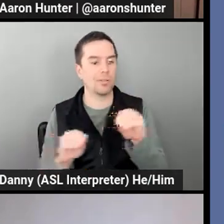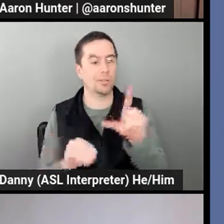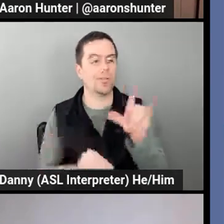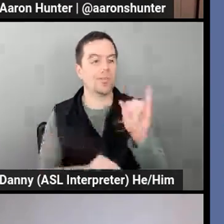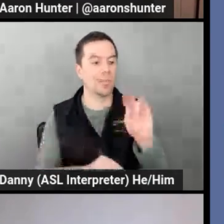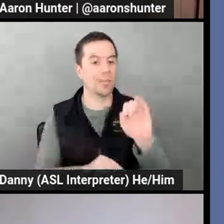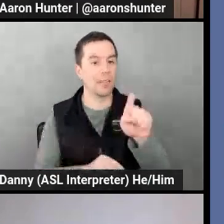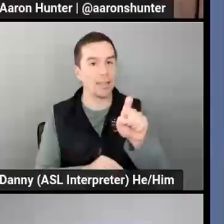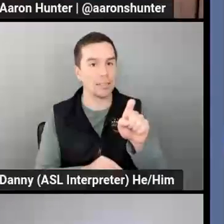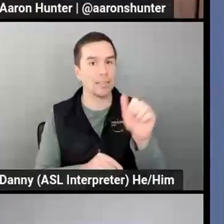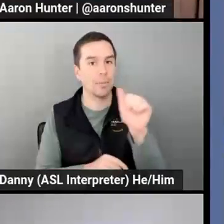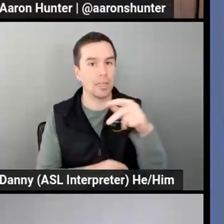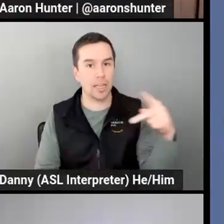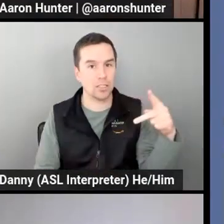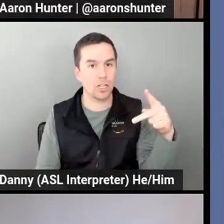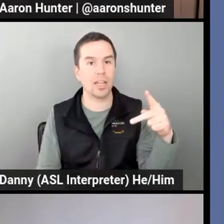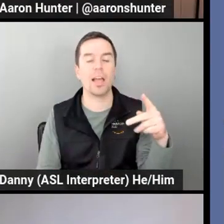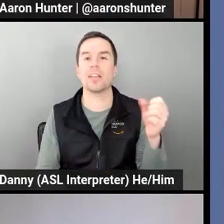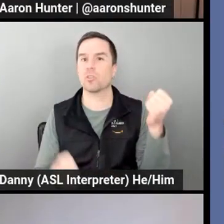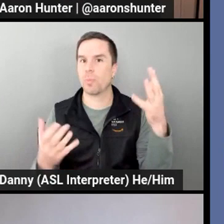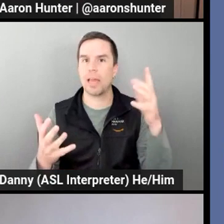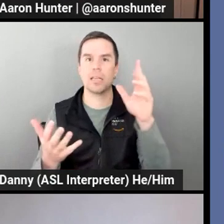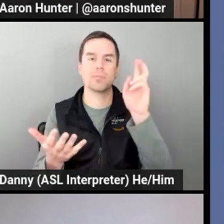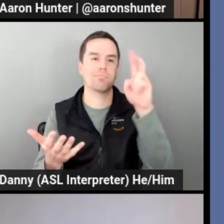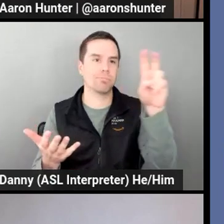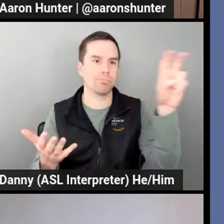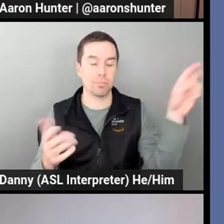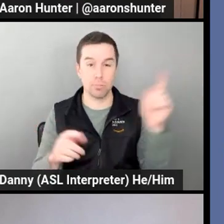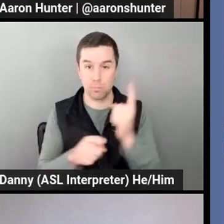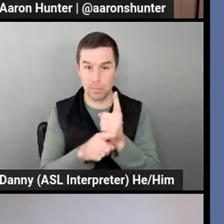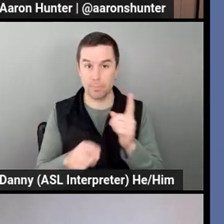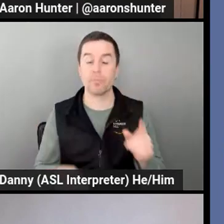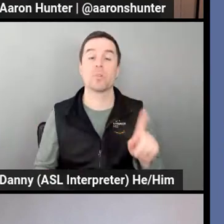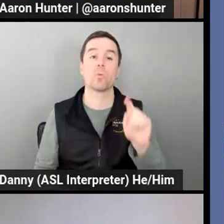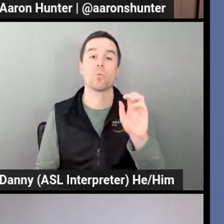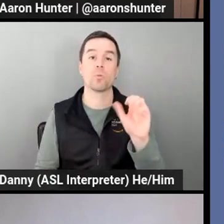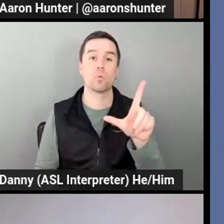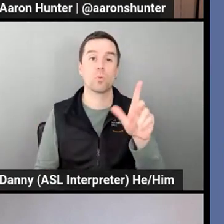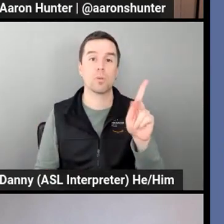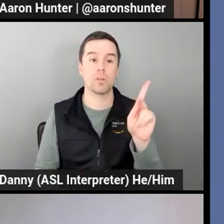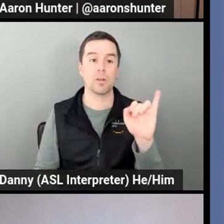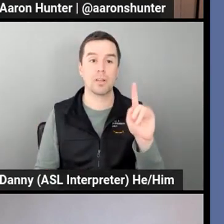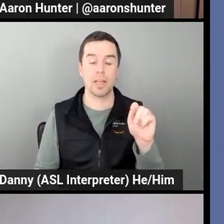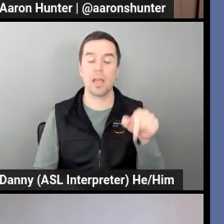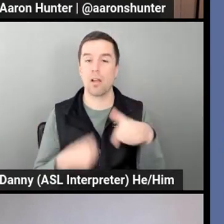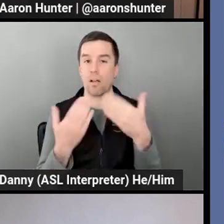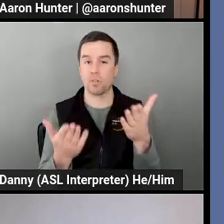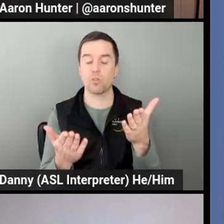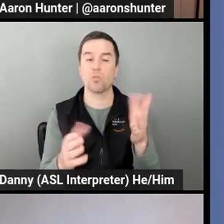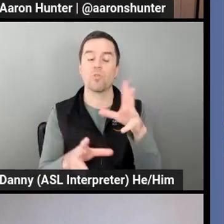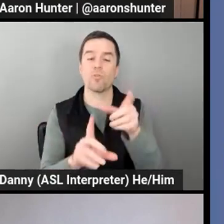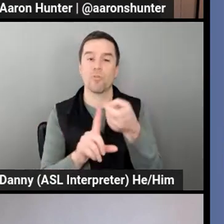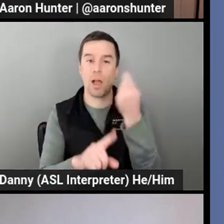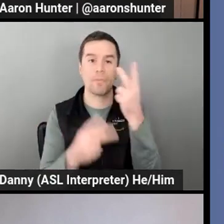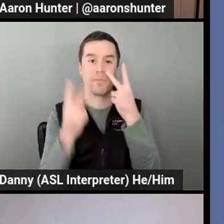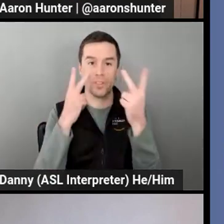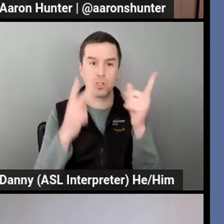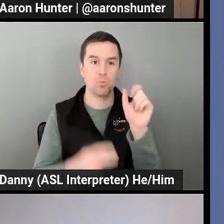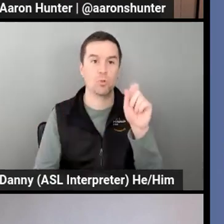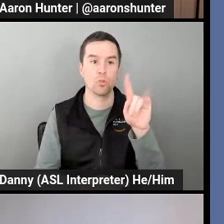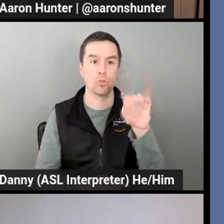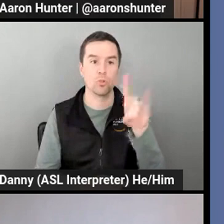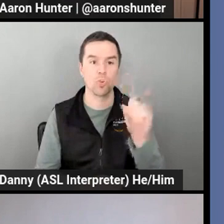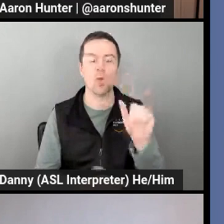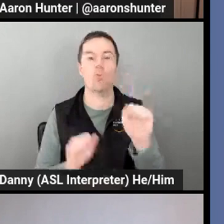is many, many jumps, right? So what the toolkit also offers you is right from, again, the Visual Studio, just run sort of a test deployment on